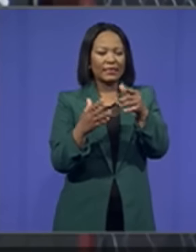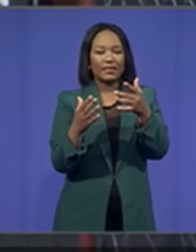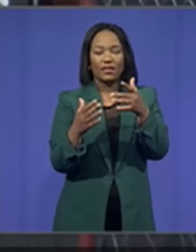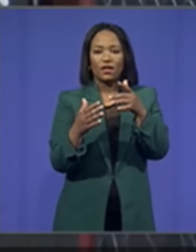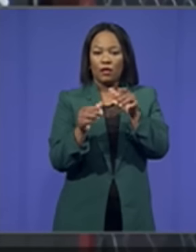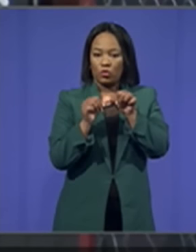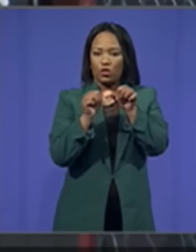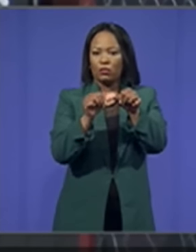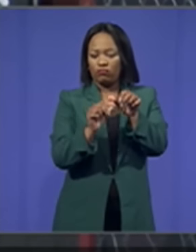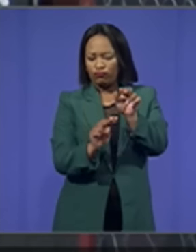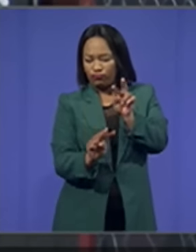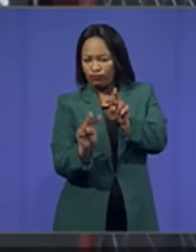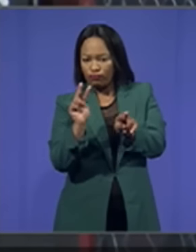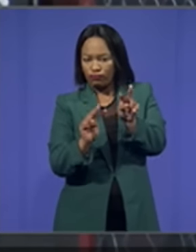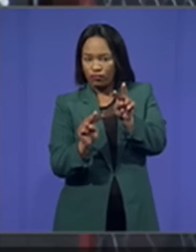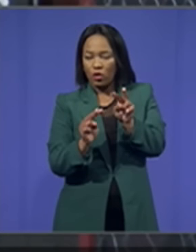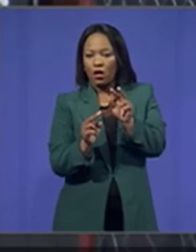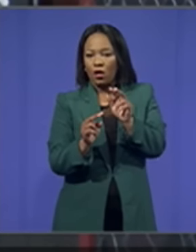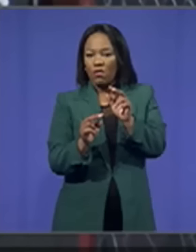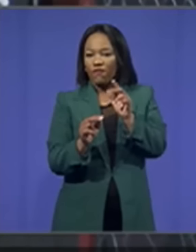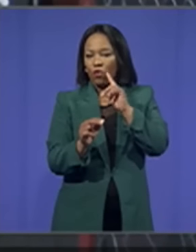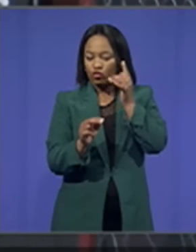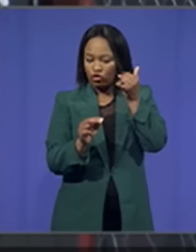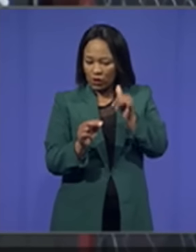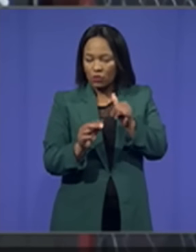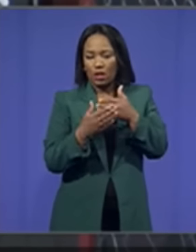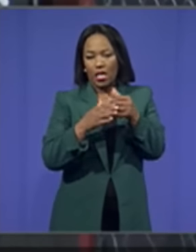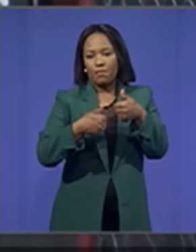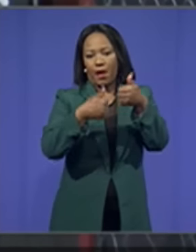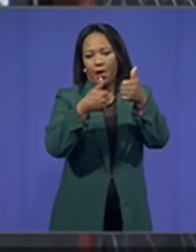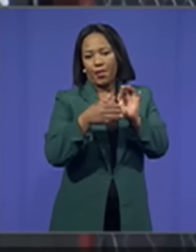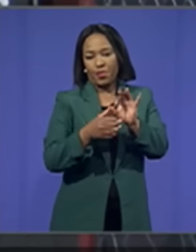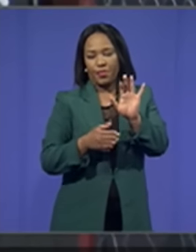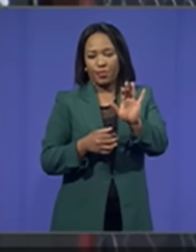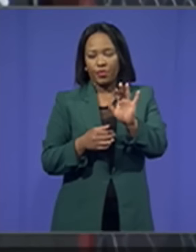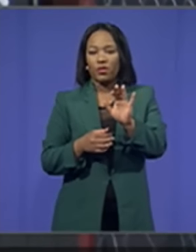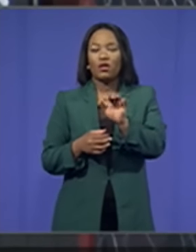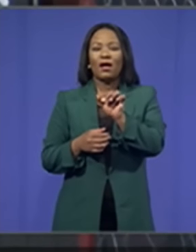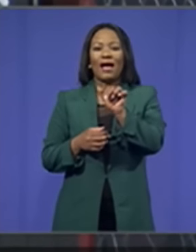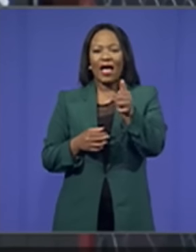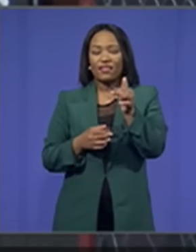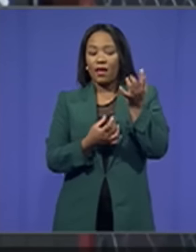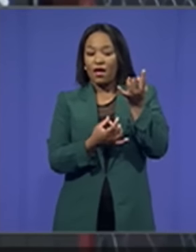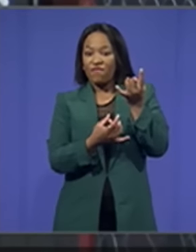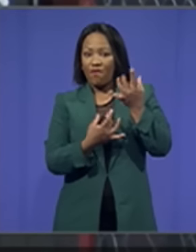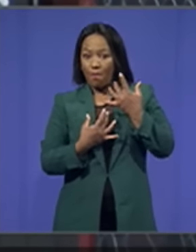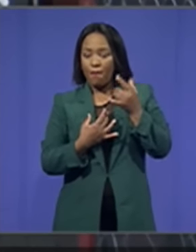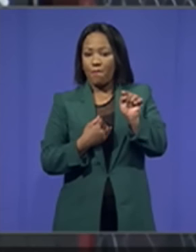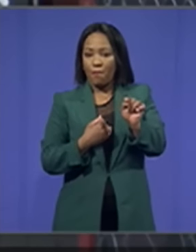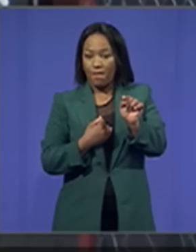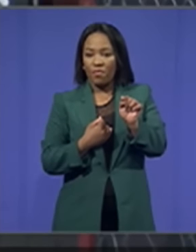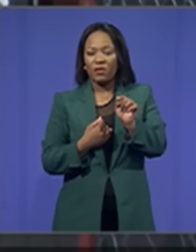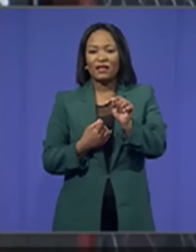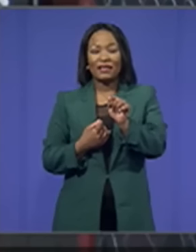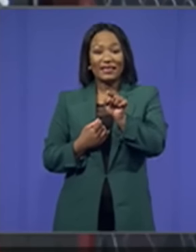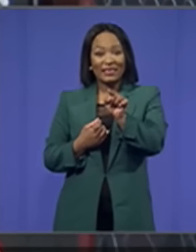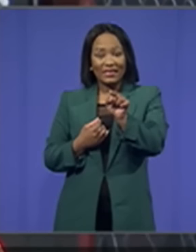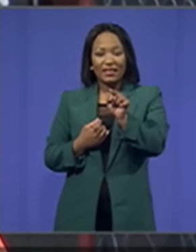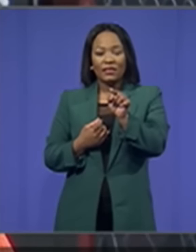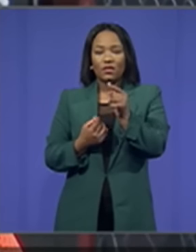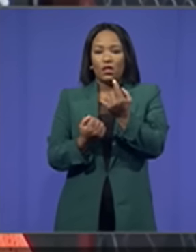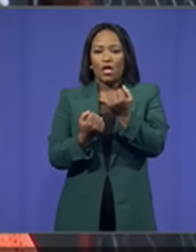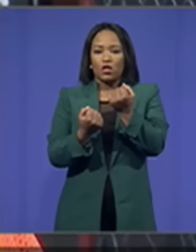lo etsa process tsena tsa ho bantsha. Mme ha re qeta mo re la ga ifumana hape gore ho ka nna ba le taba ena ya